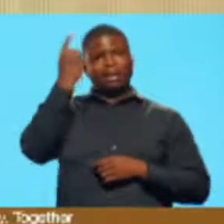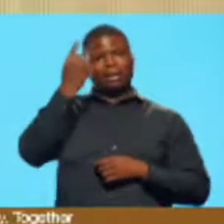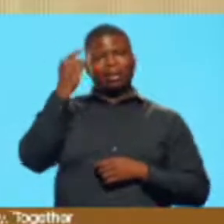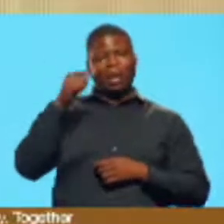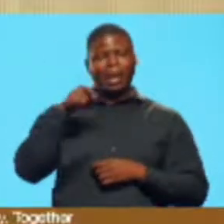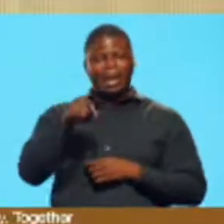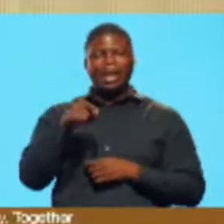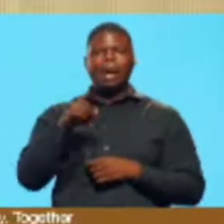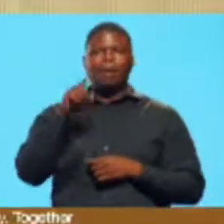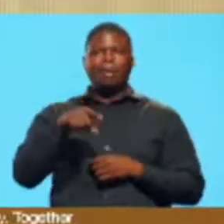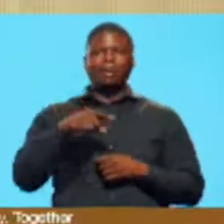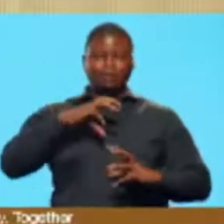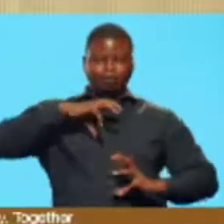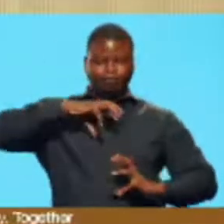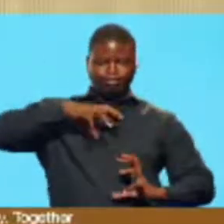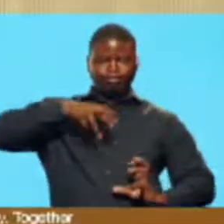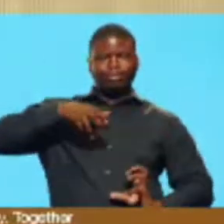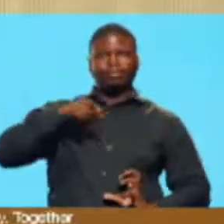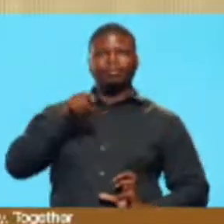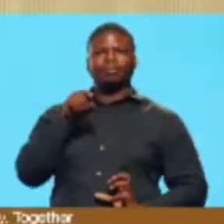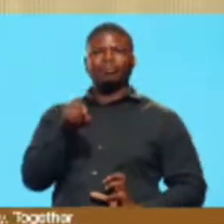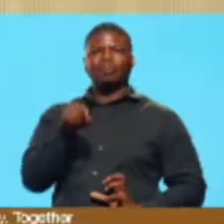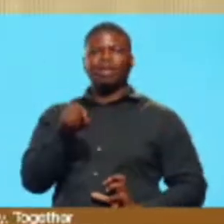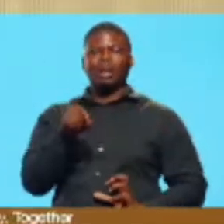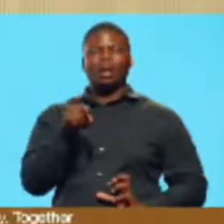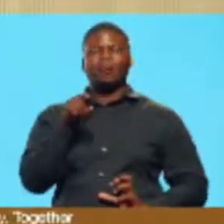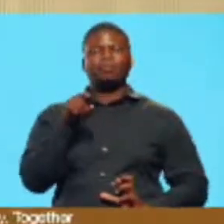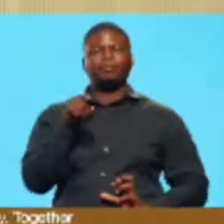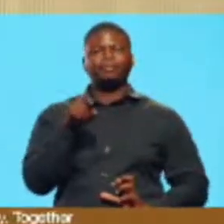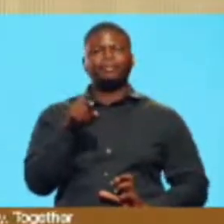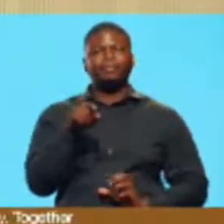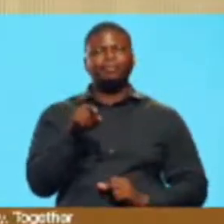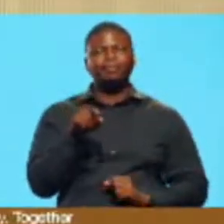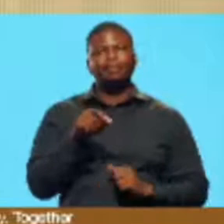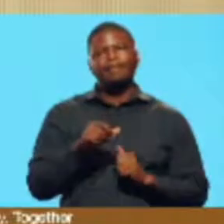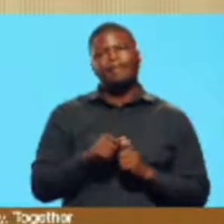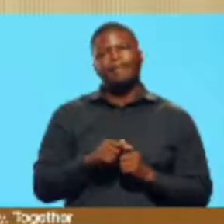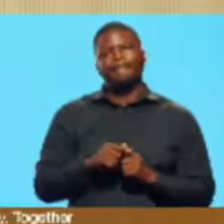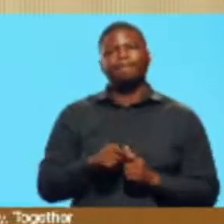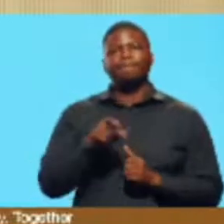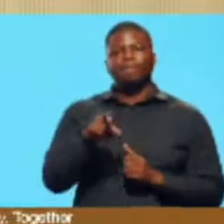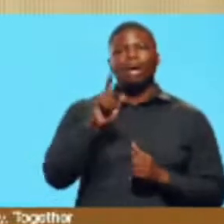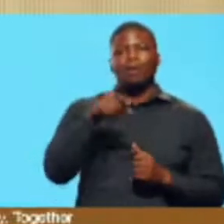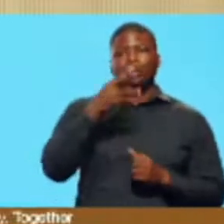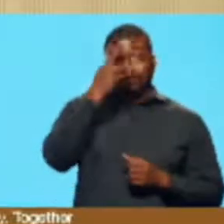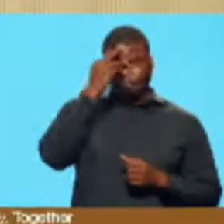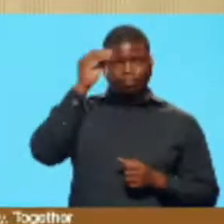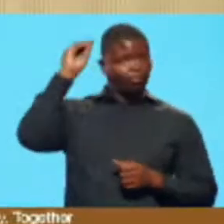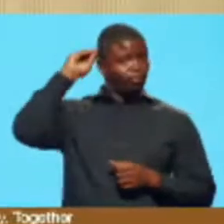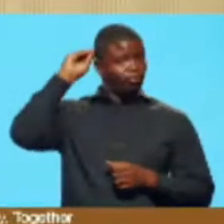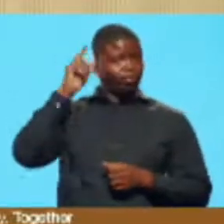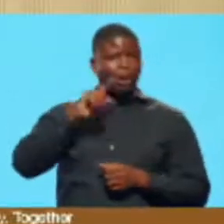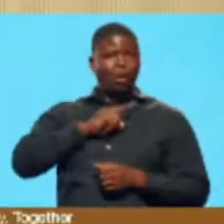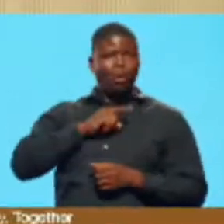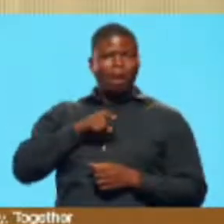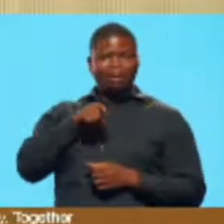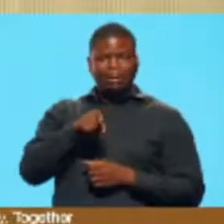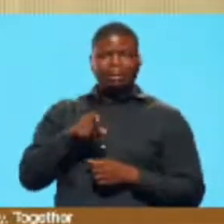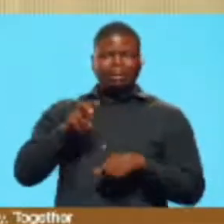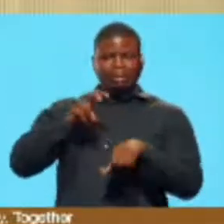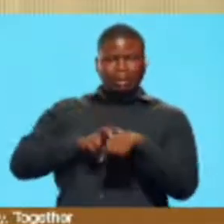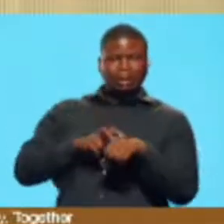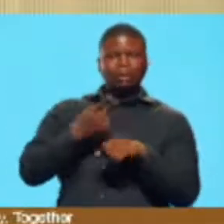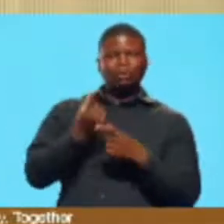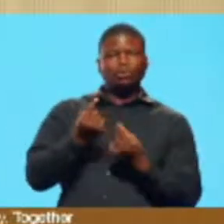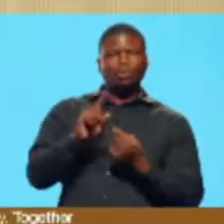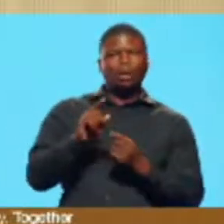adopt this as one of the things that needs to be evaluated when we are dealing